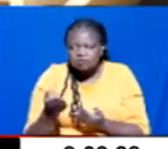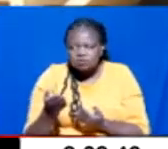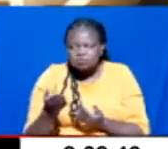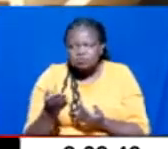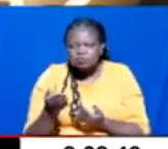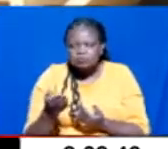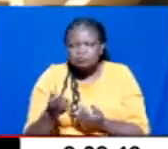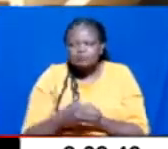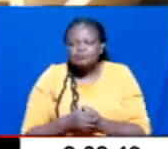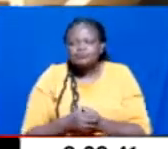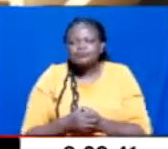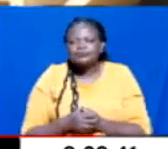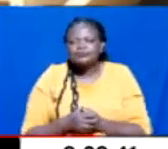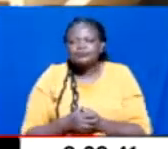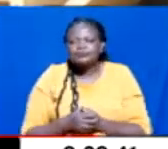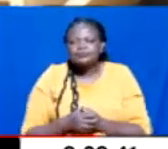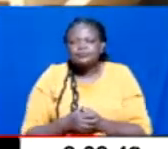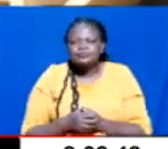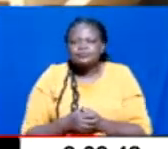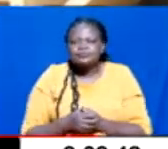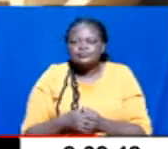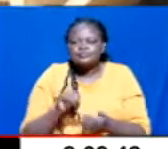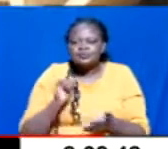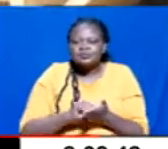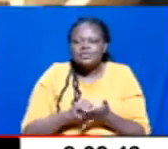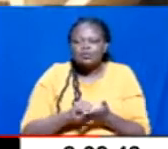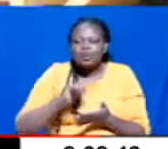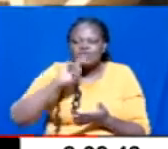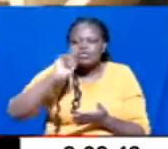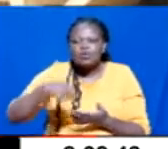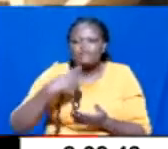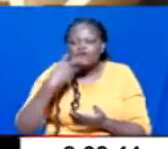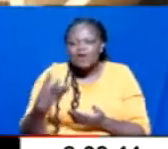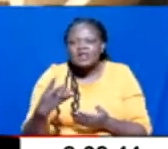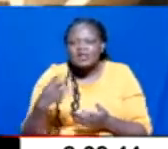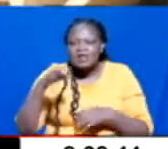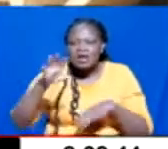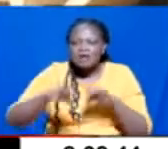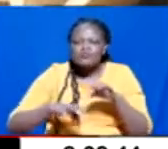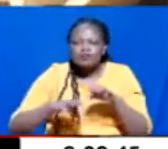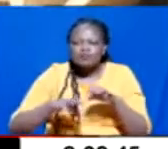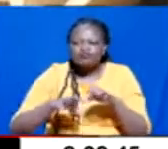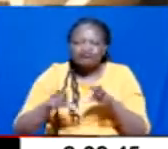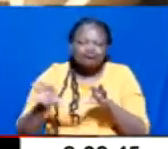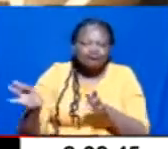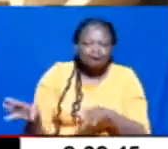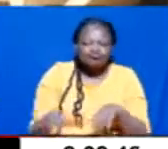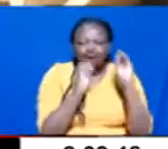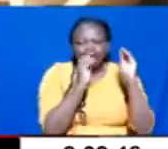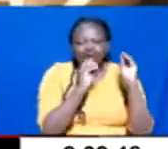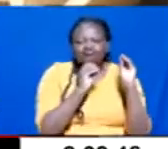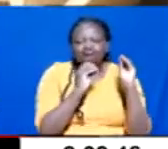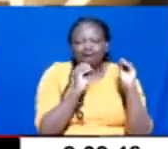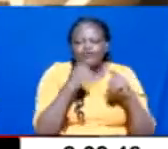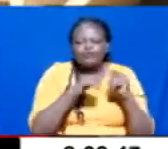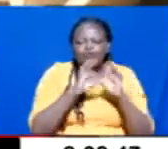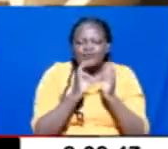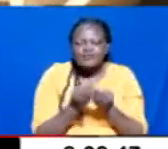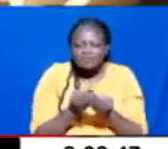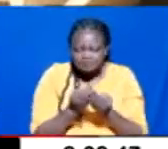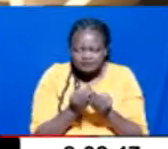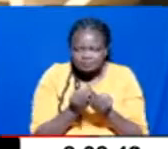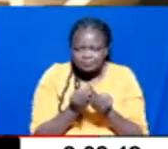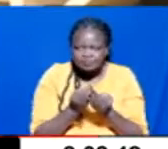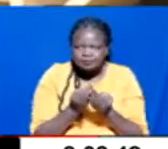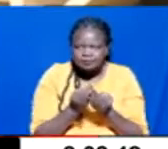Mochongoi ward, that 1,400 animals were driven, were snatched from families